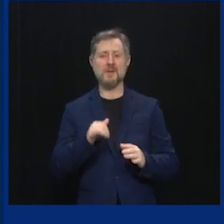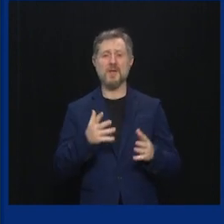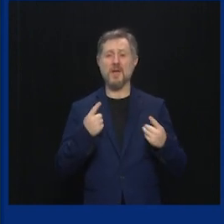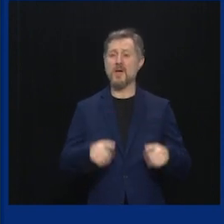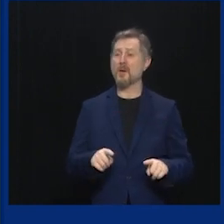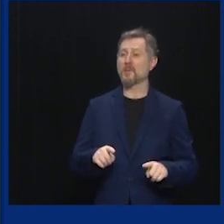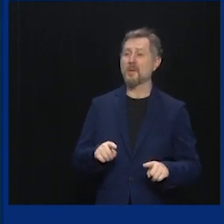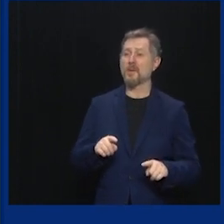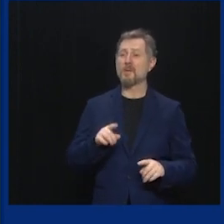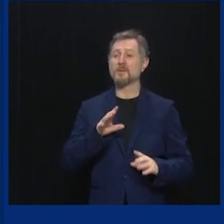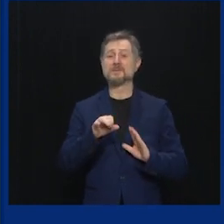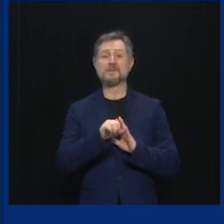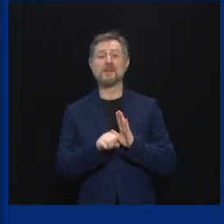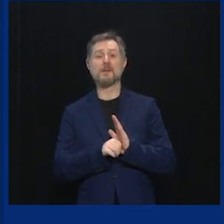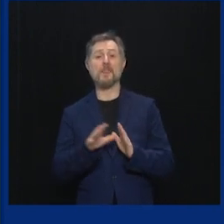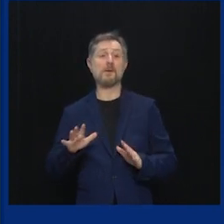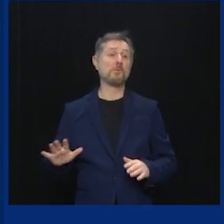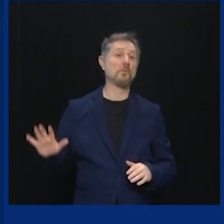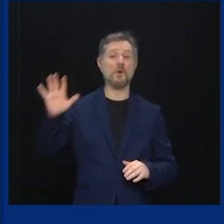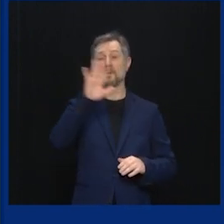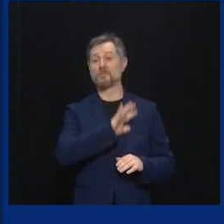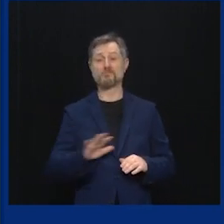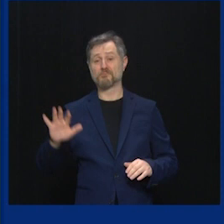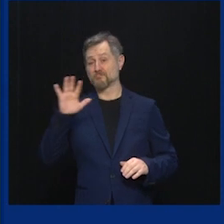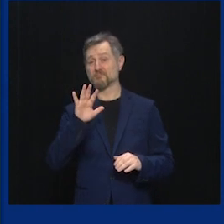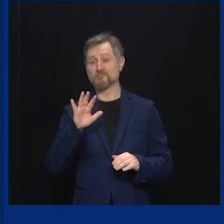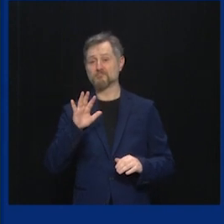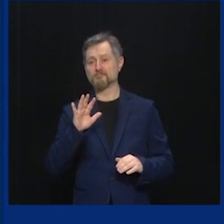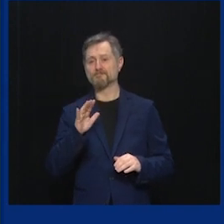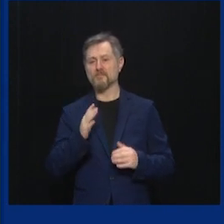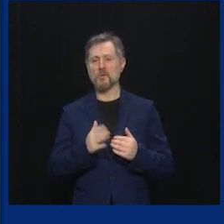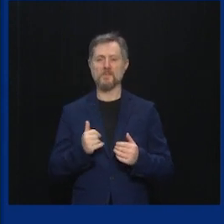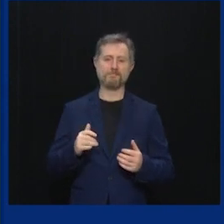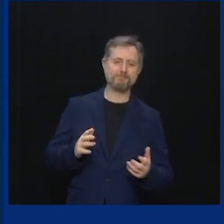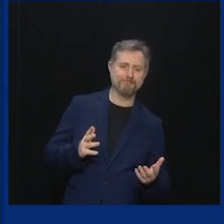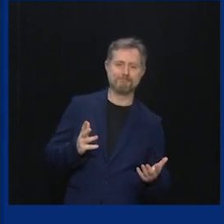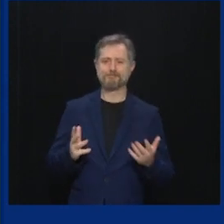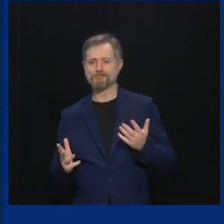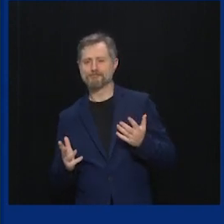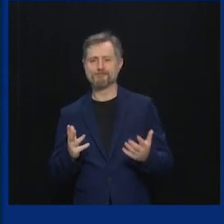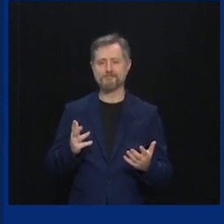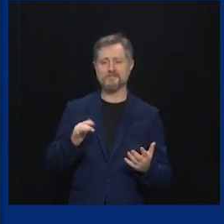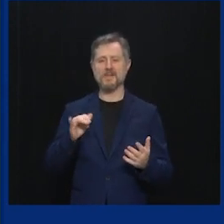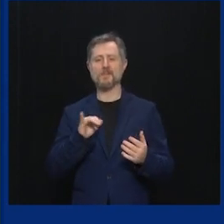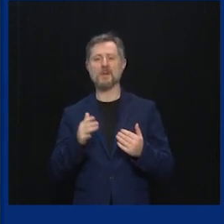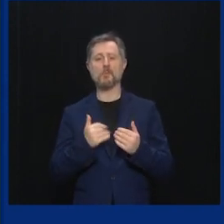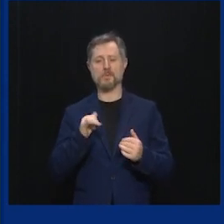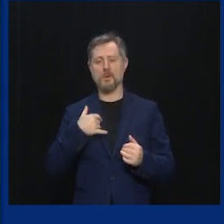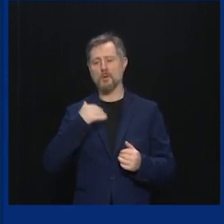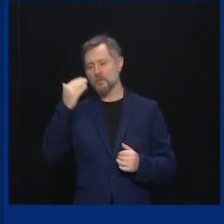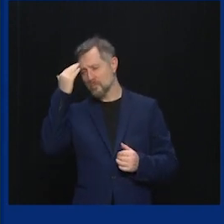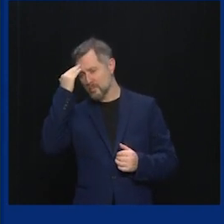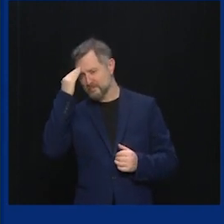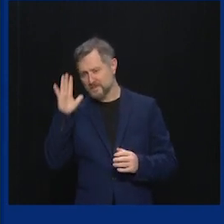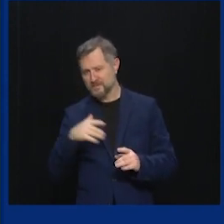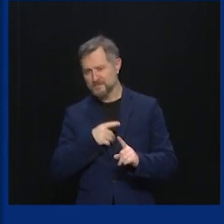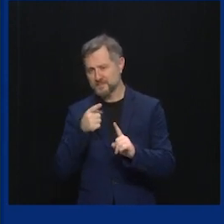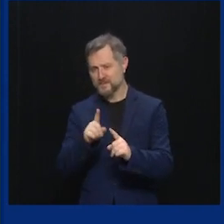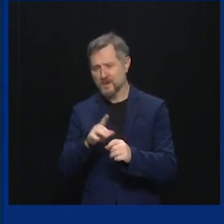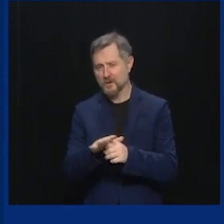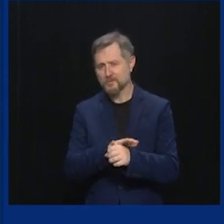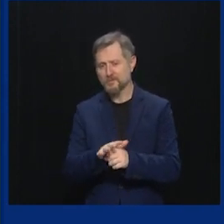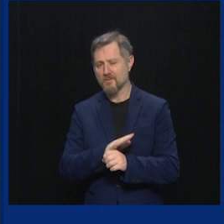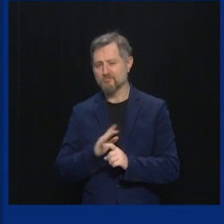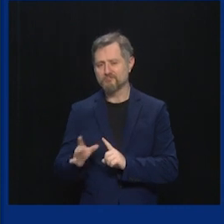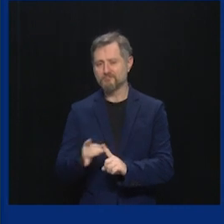is not a statewide phenomenon. So this is how it's almost, in a sense, easier for us to deal with, because we know the targeted areas, we know the areas that we